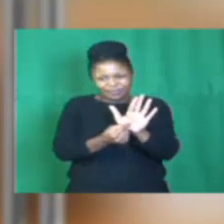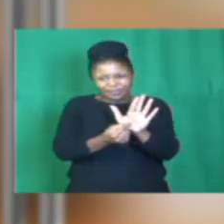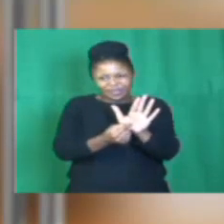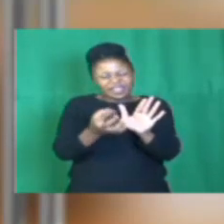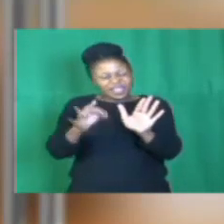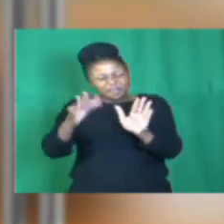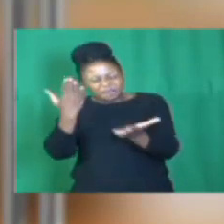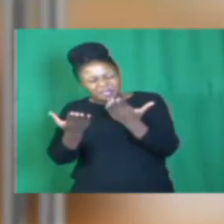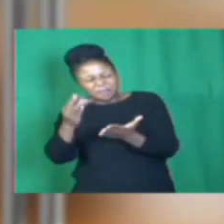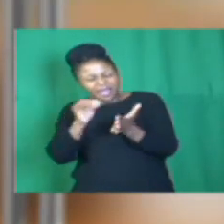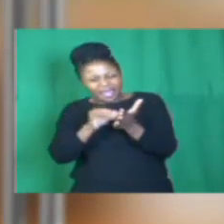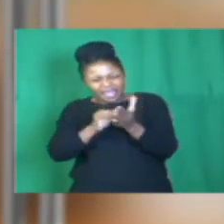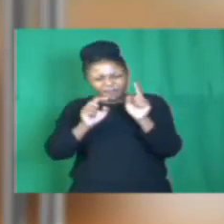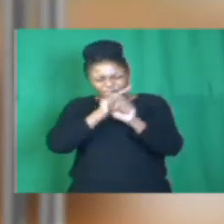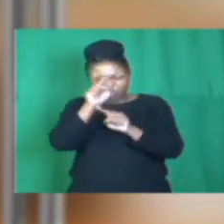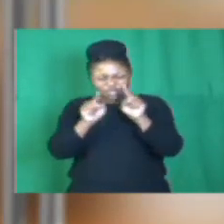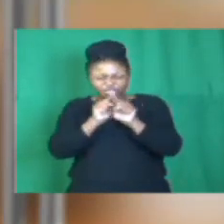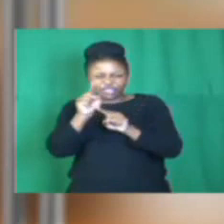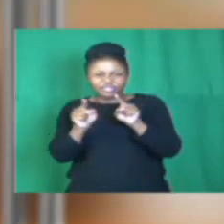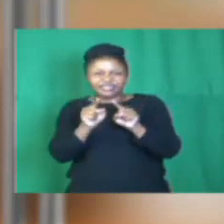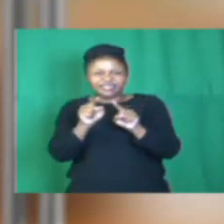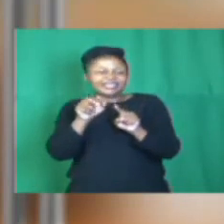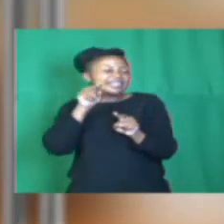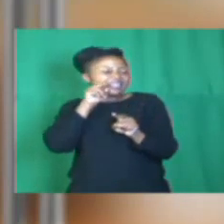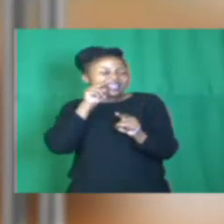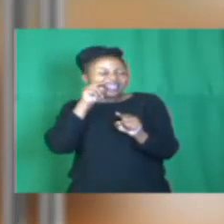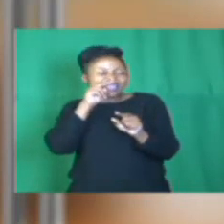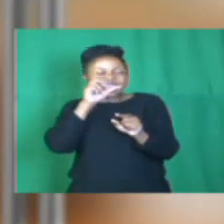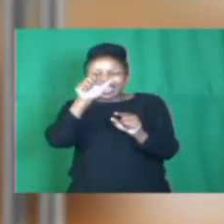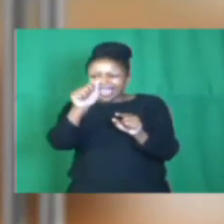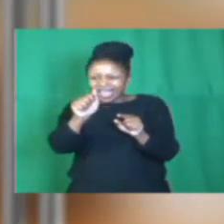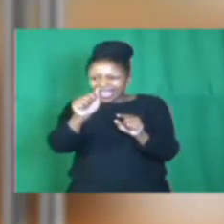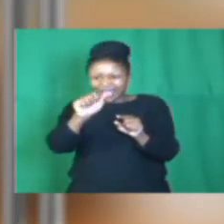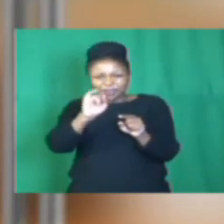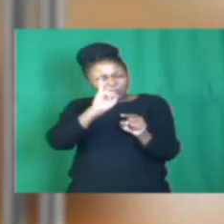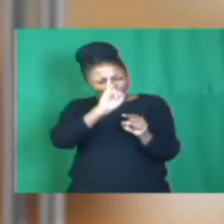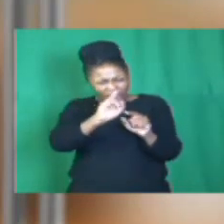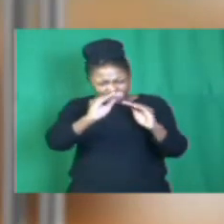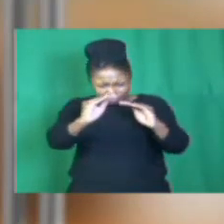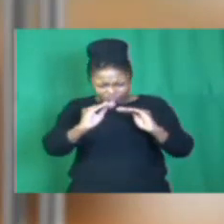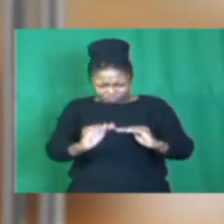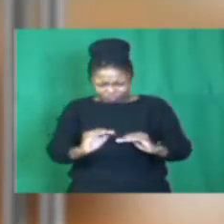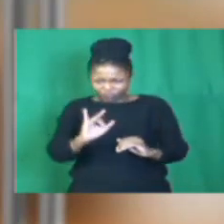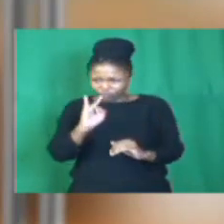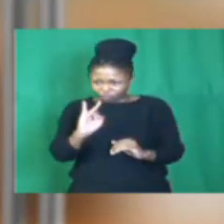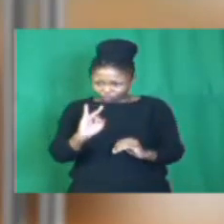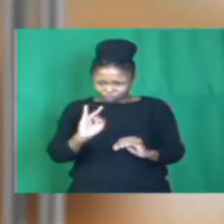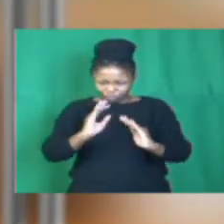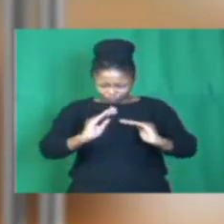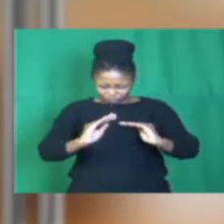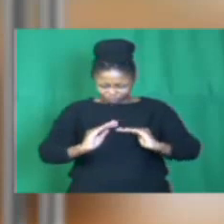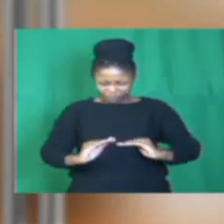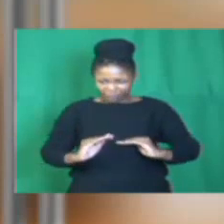2 details, please space and number your responses. Usually you would be given